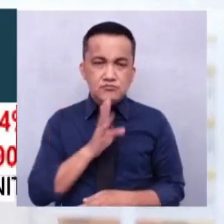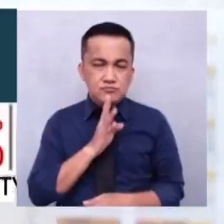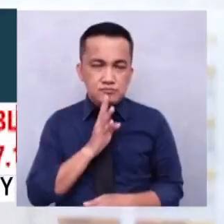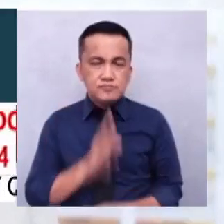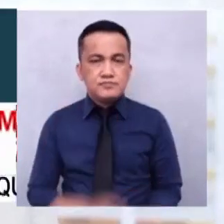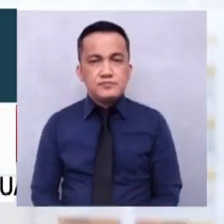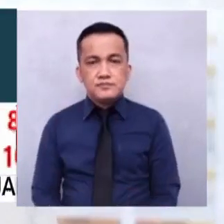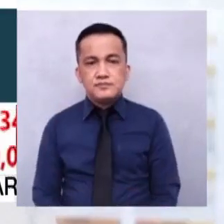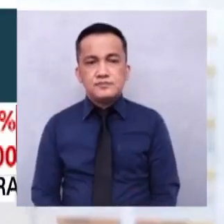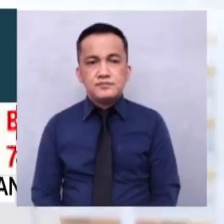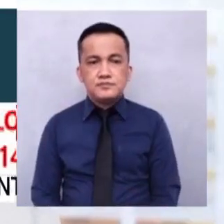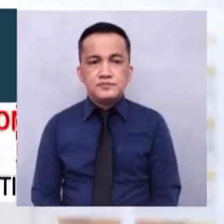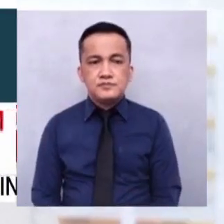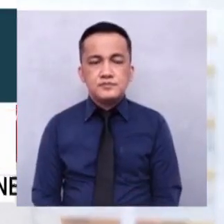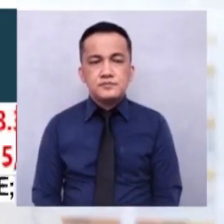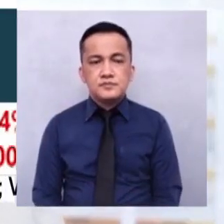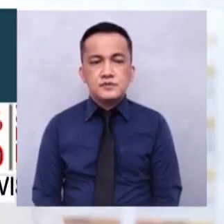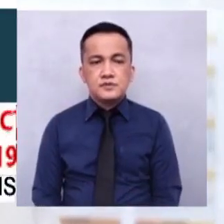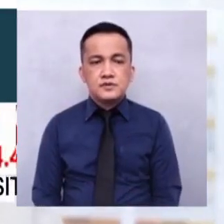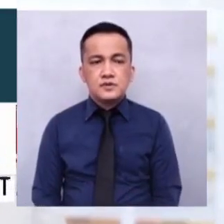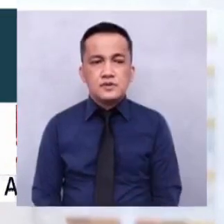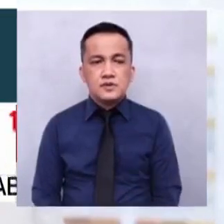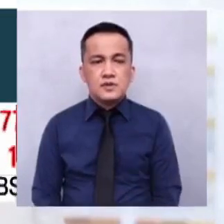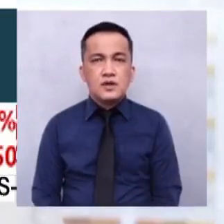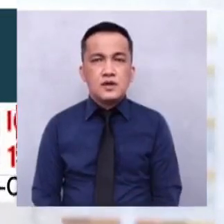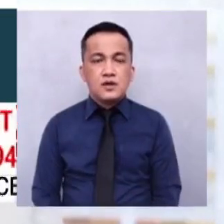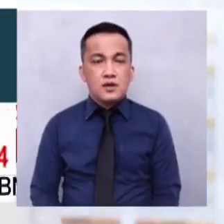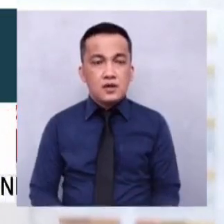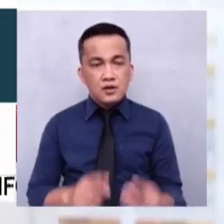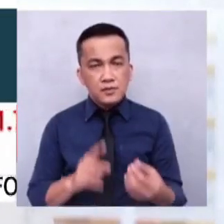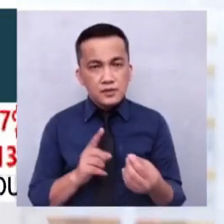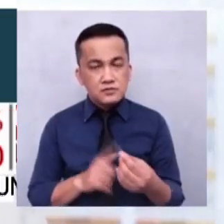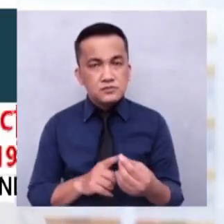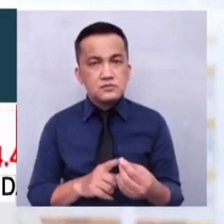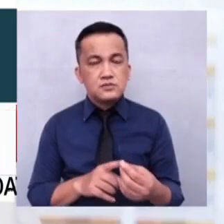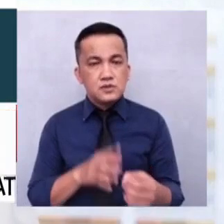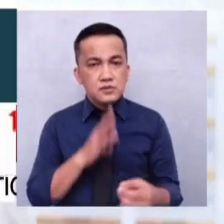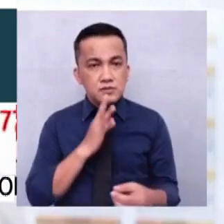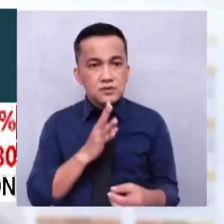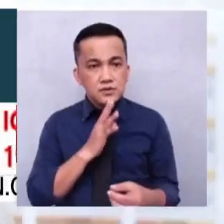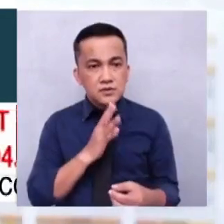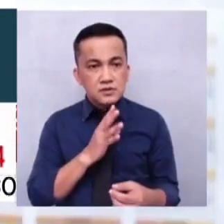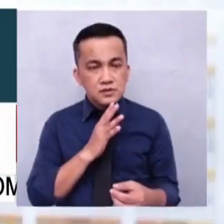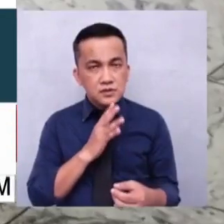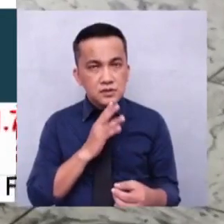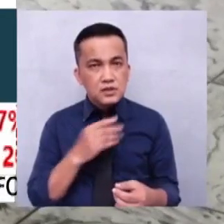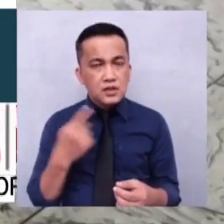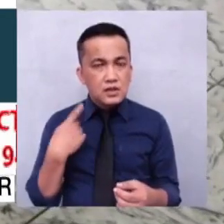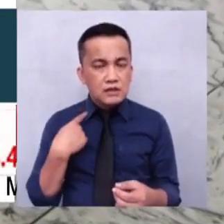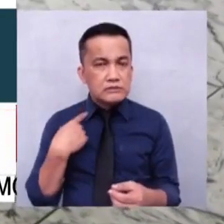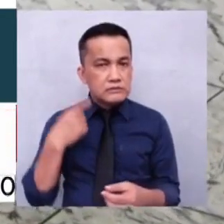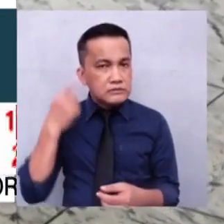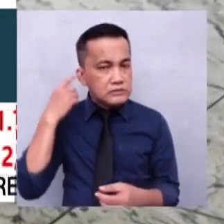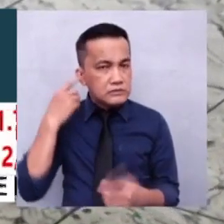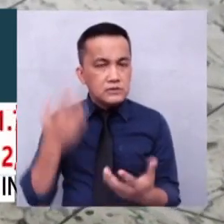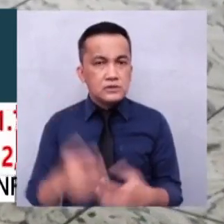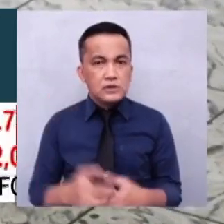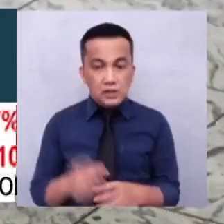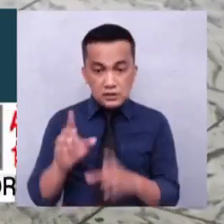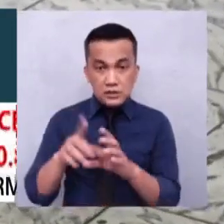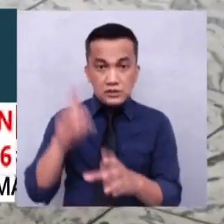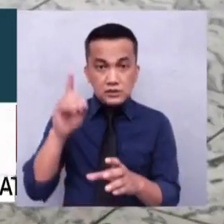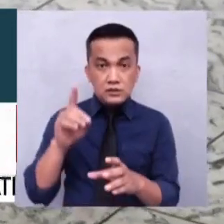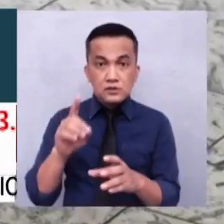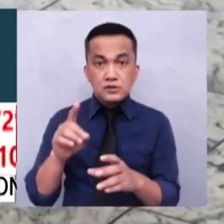outcompete Delta? I think that's always been the question. What will outcompete Delta in terms of transmissibility, at least? The discovery of Omicron has